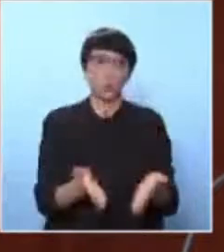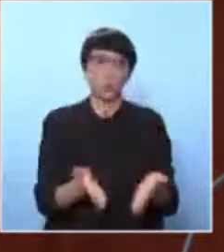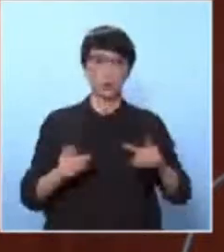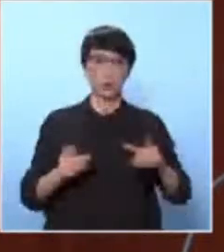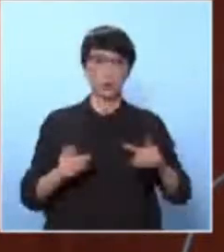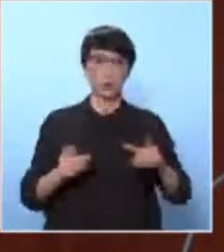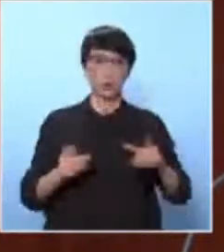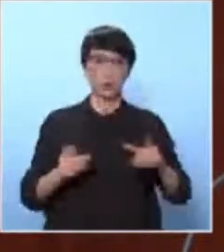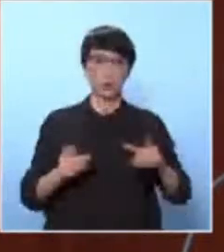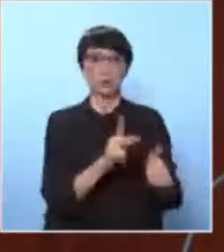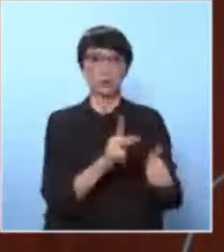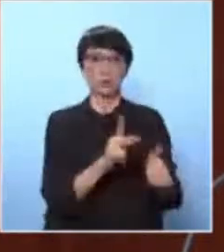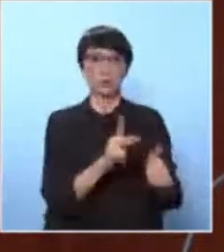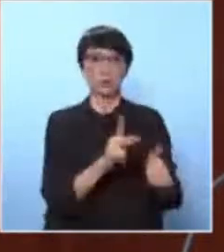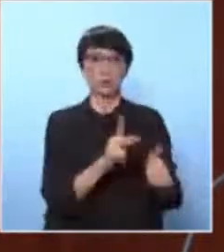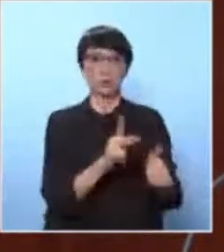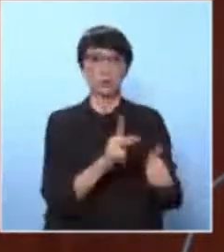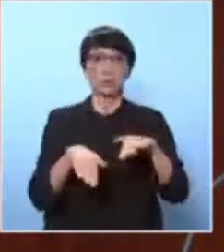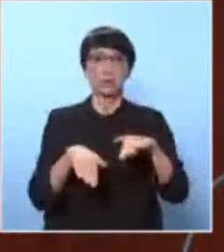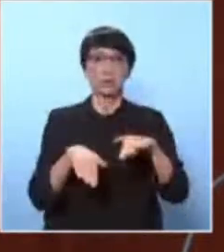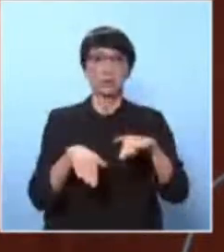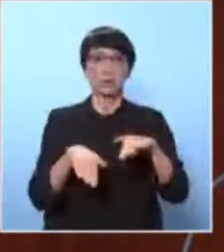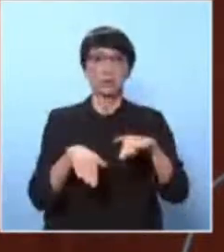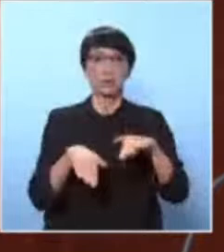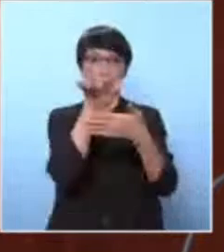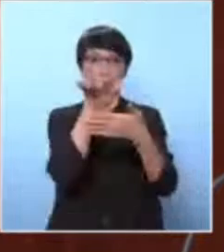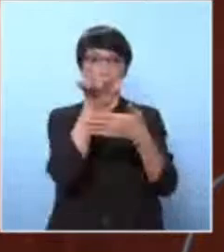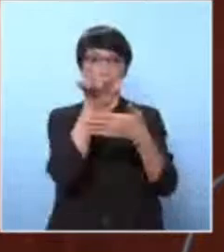to incorporate similar clauses in their contracts.